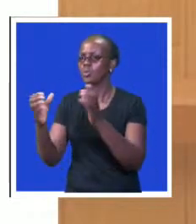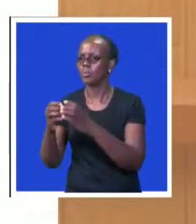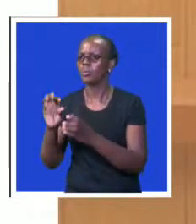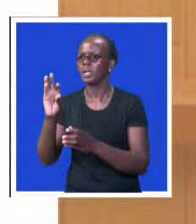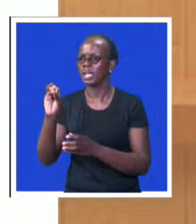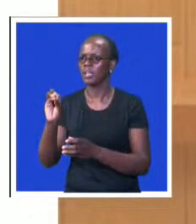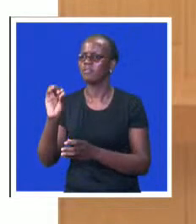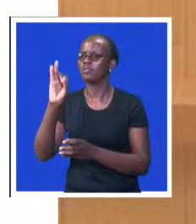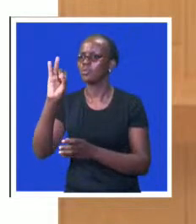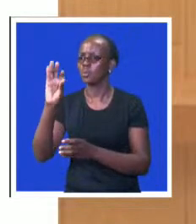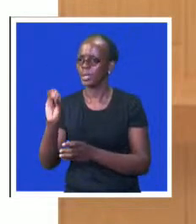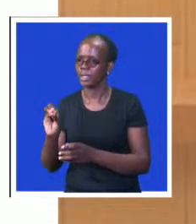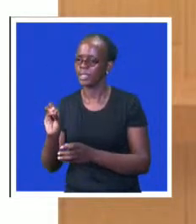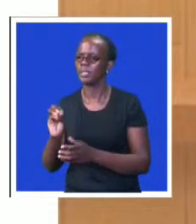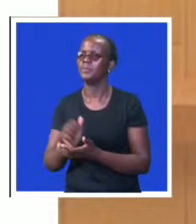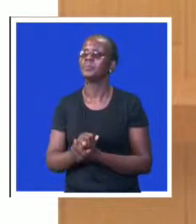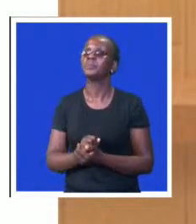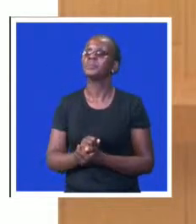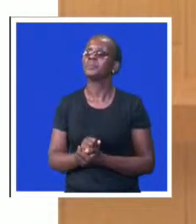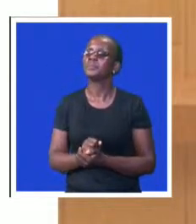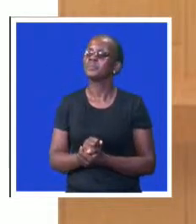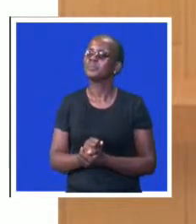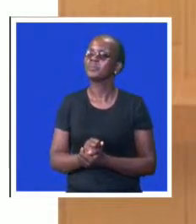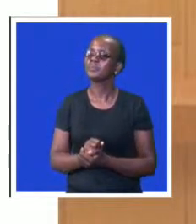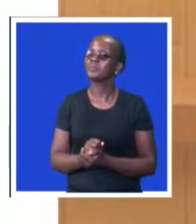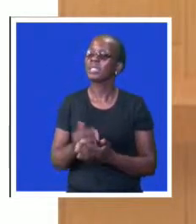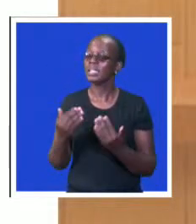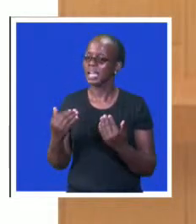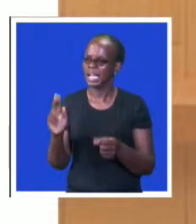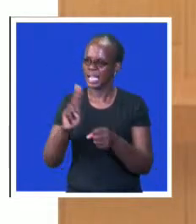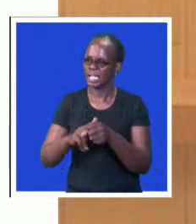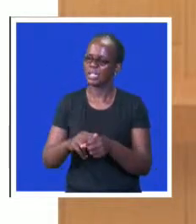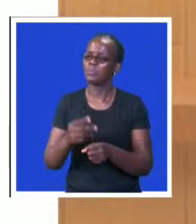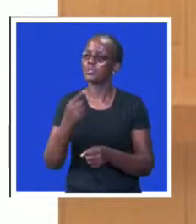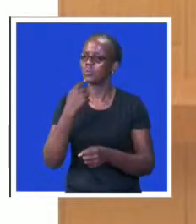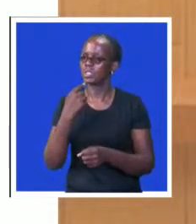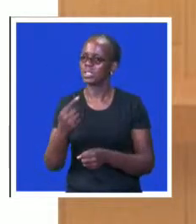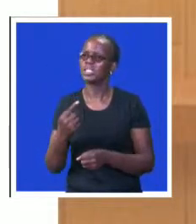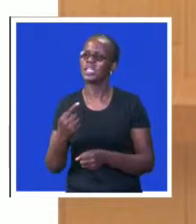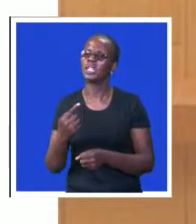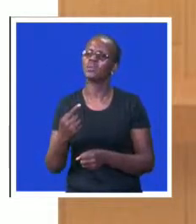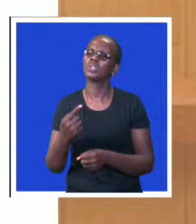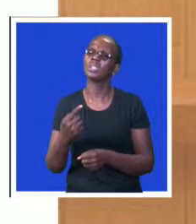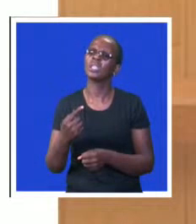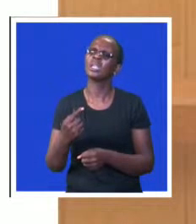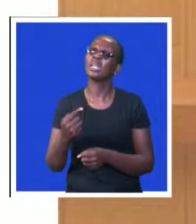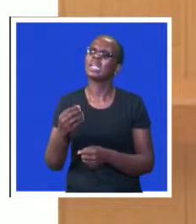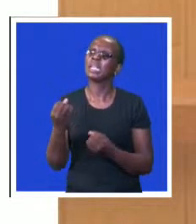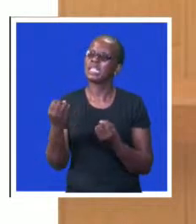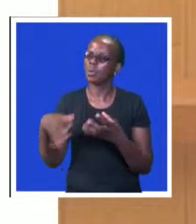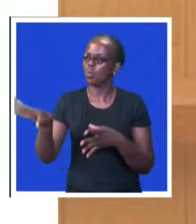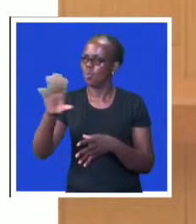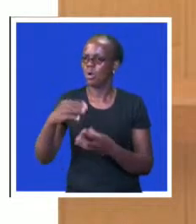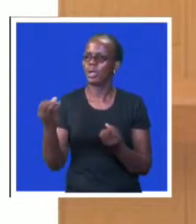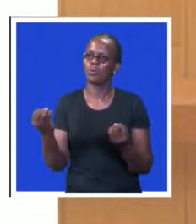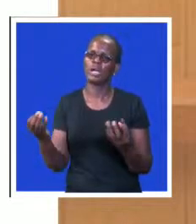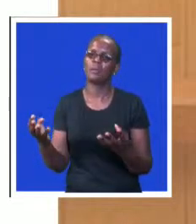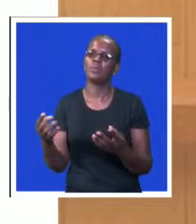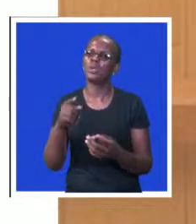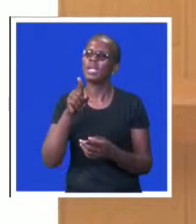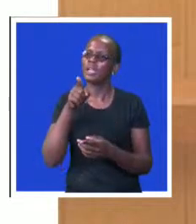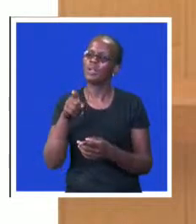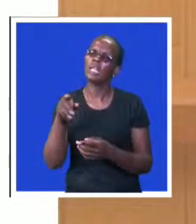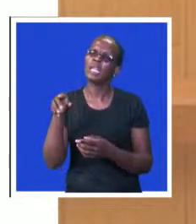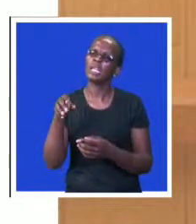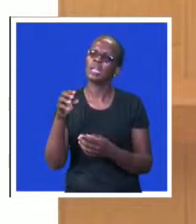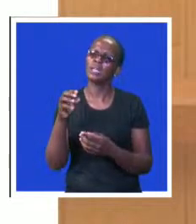is 60. Again, this is also giving us a much simpler method of trying to work out